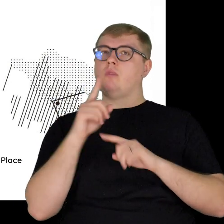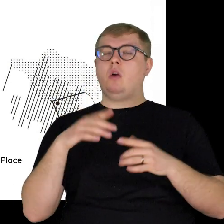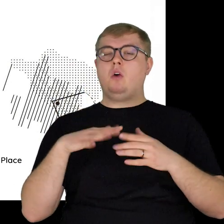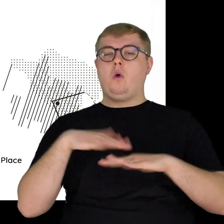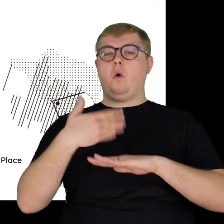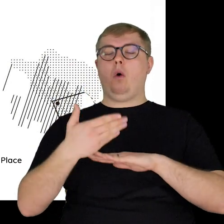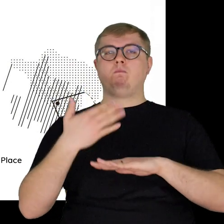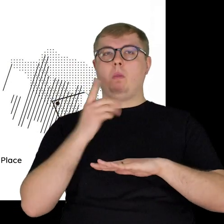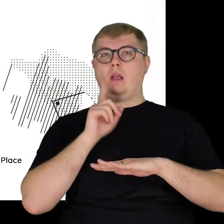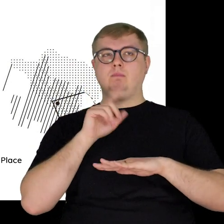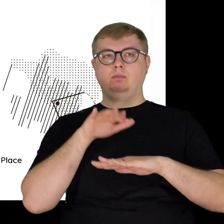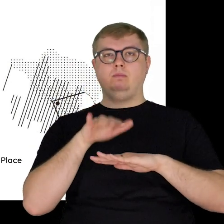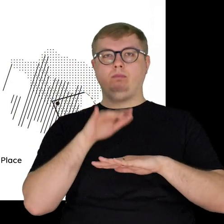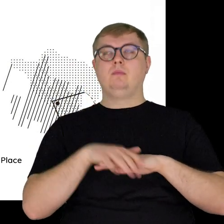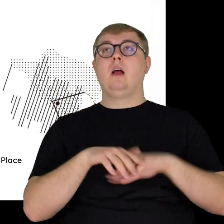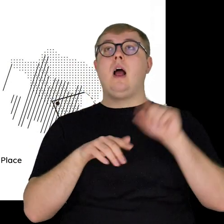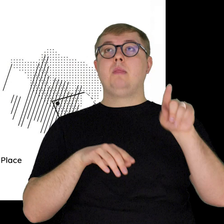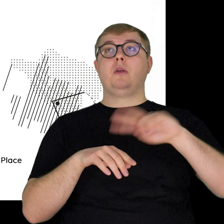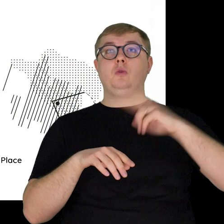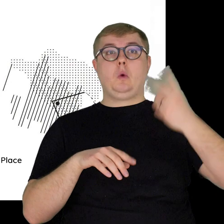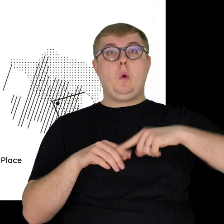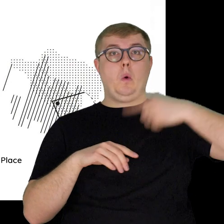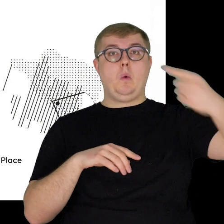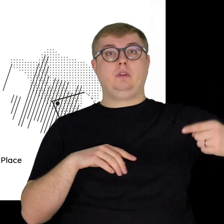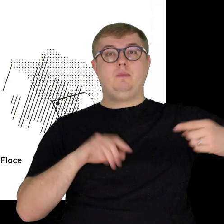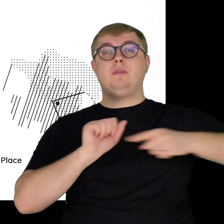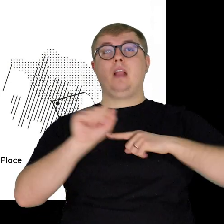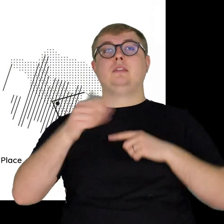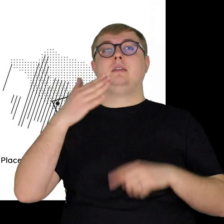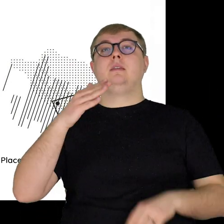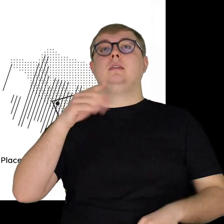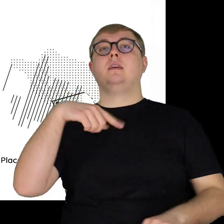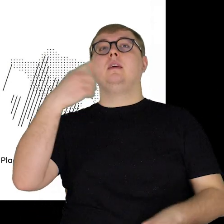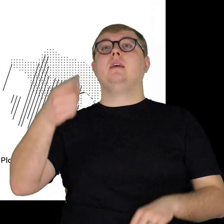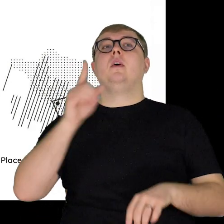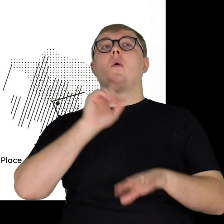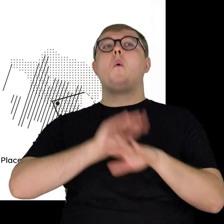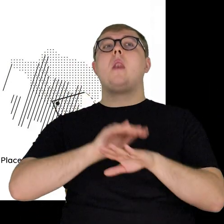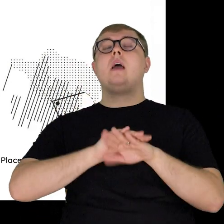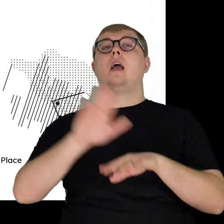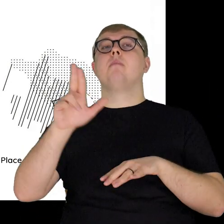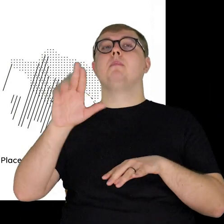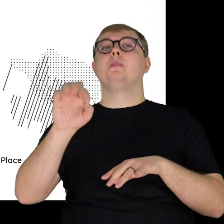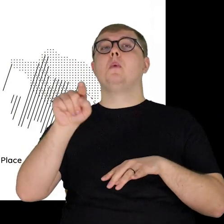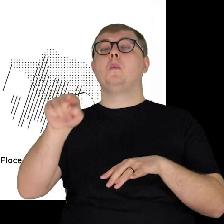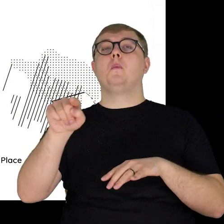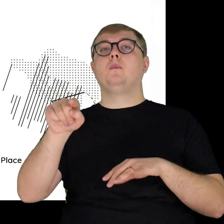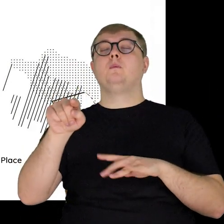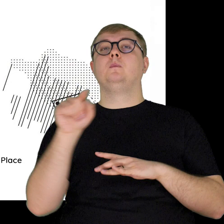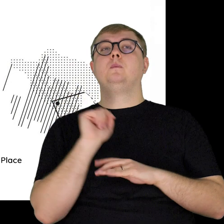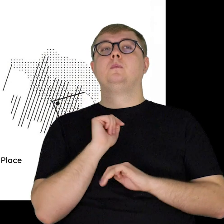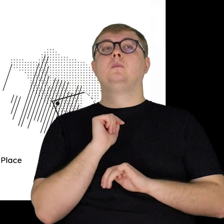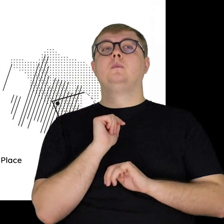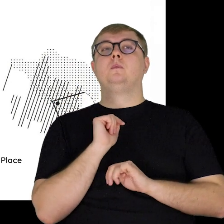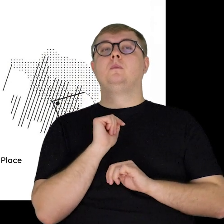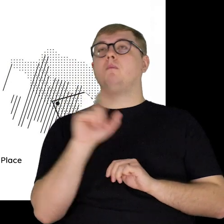are on the other hand. Our colleague Vivien is in Berlin as well, but in another actually office at